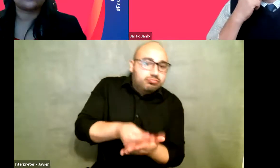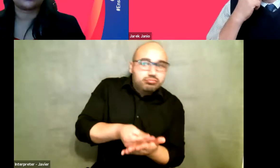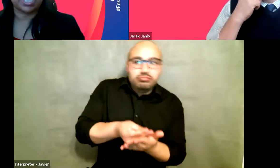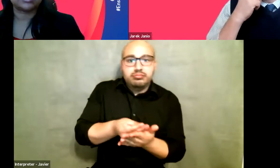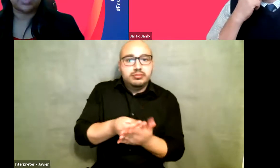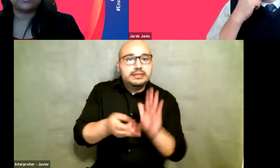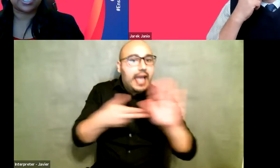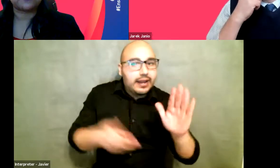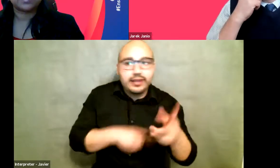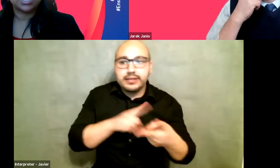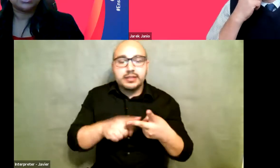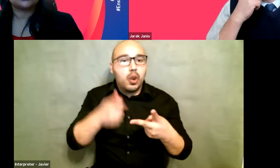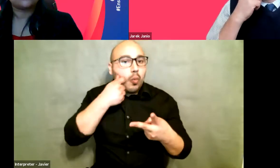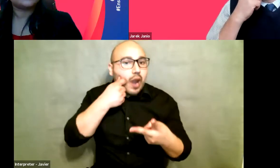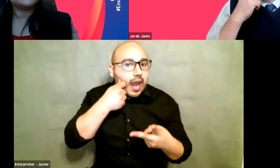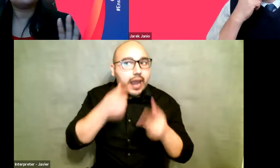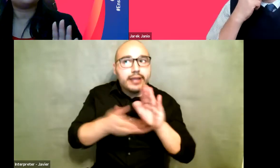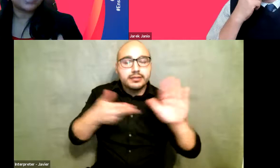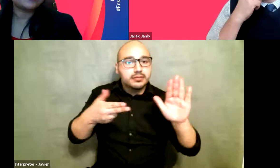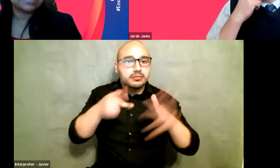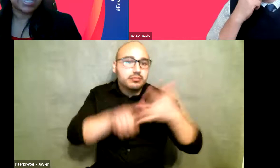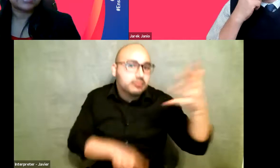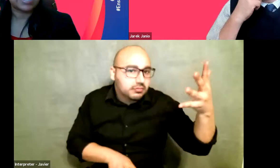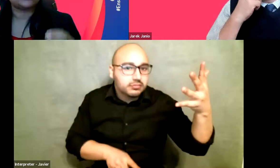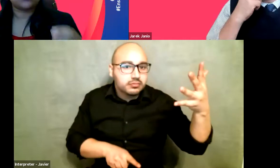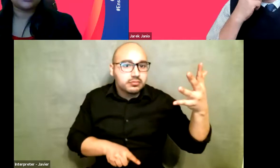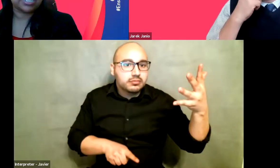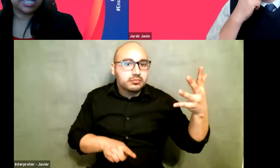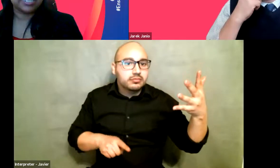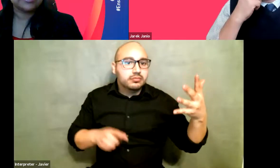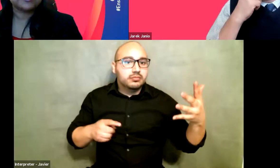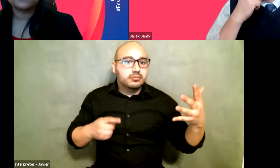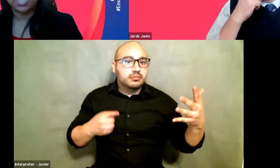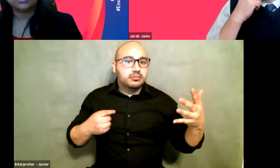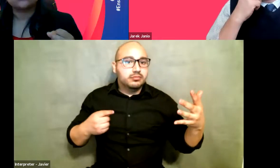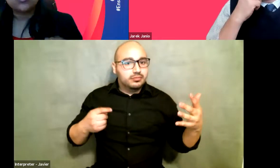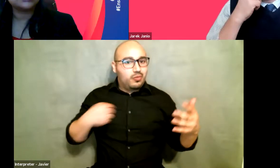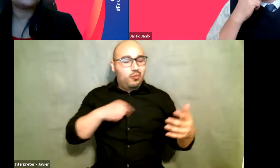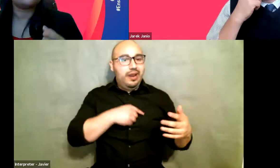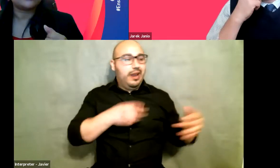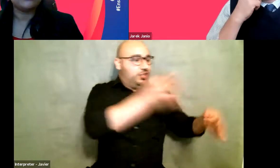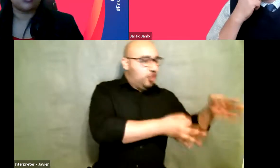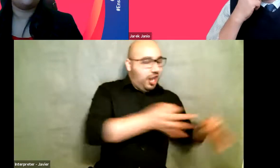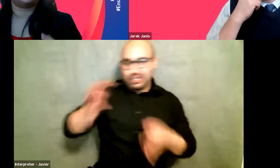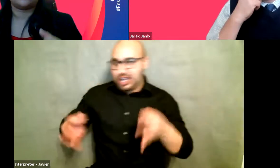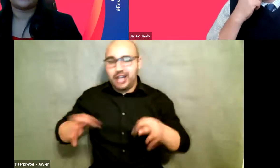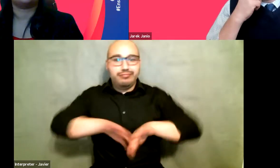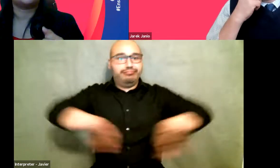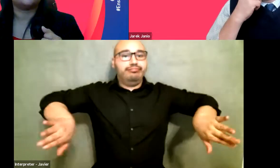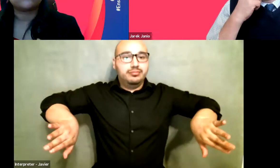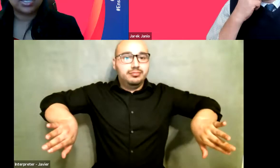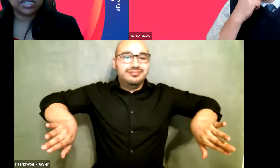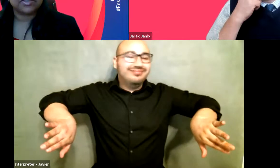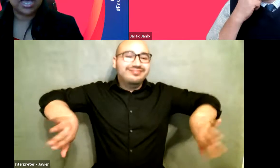or whatever the case may be. So we need to face that as what it is and really be bold